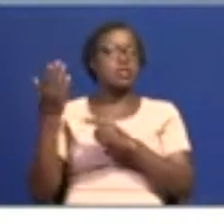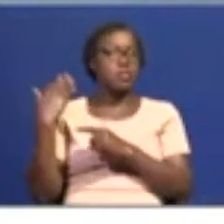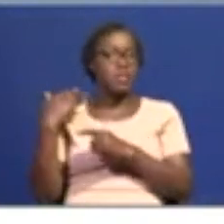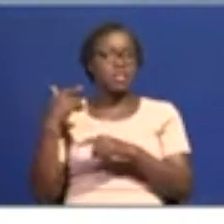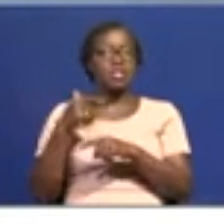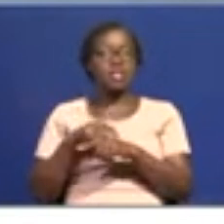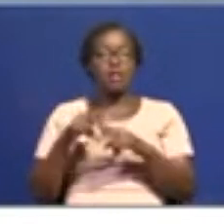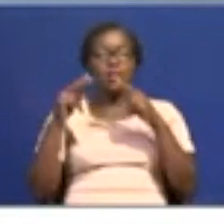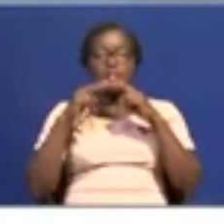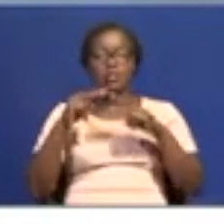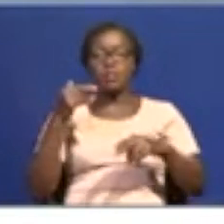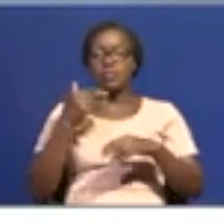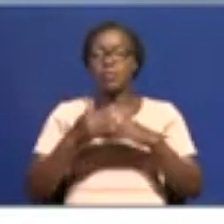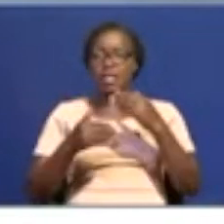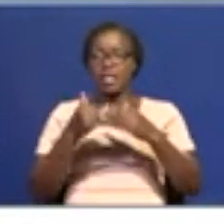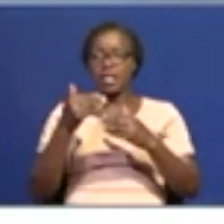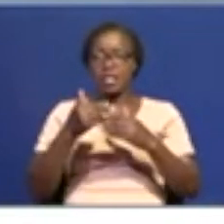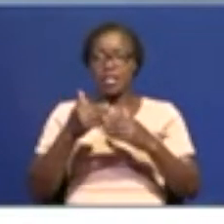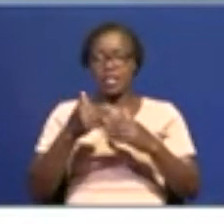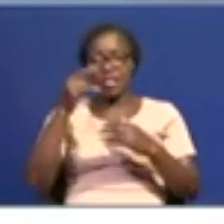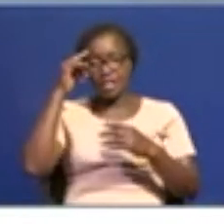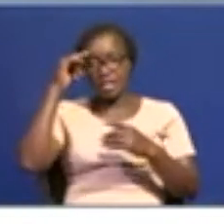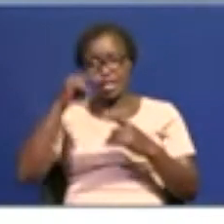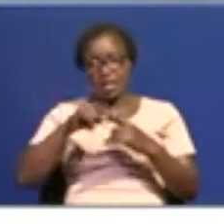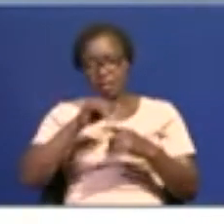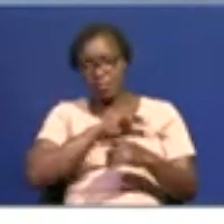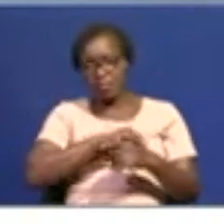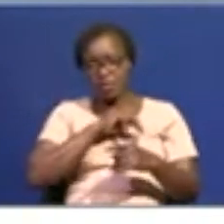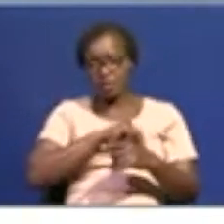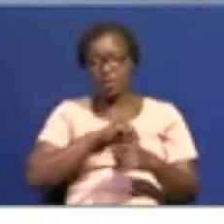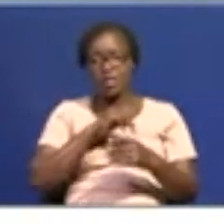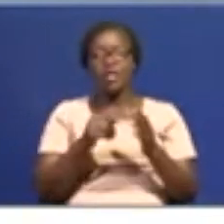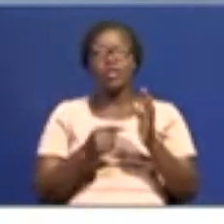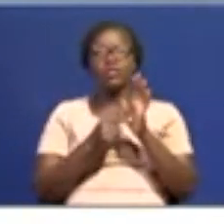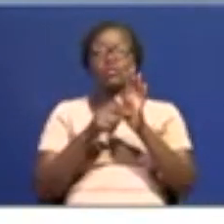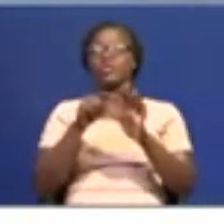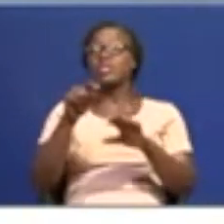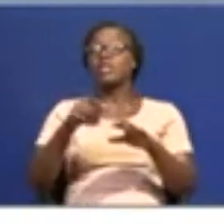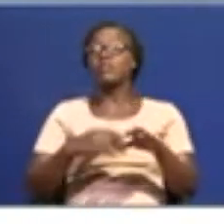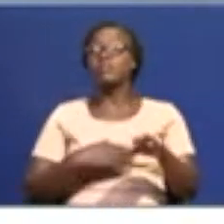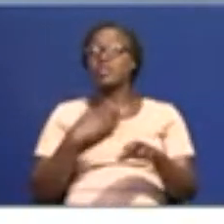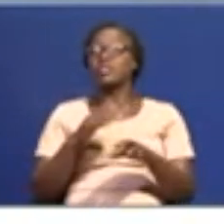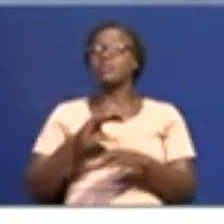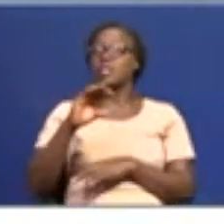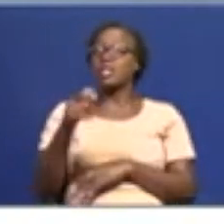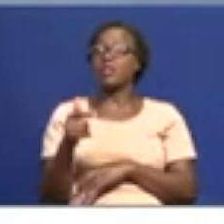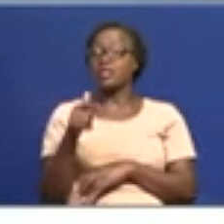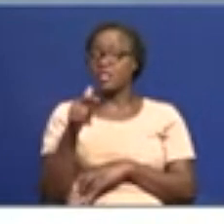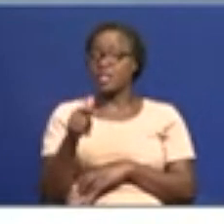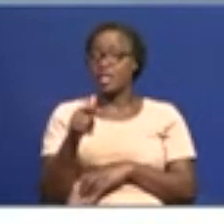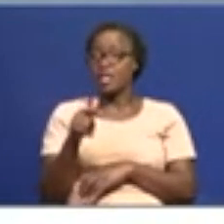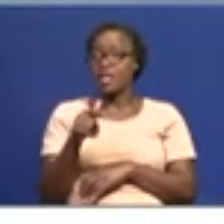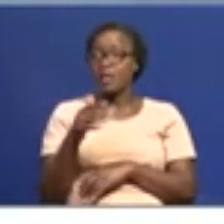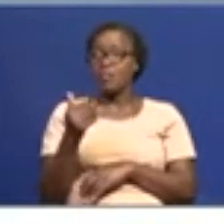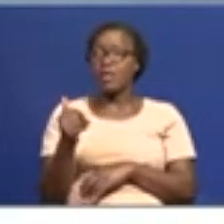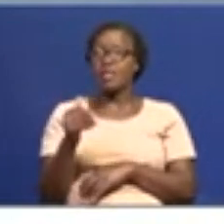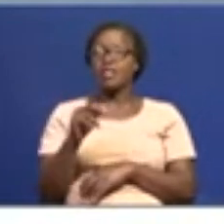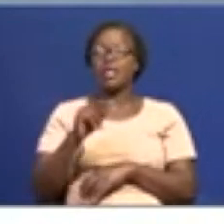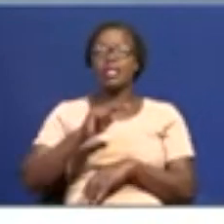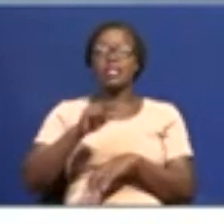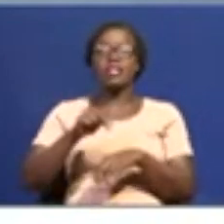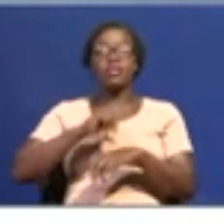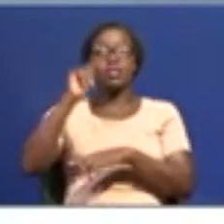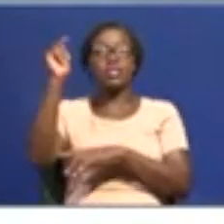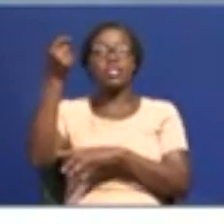a peace-building mission. Now, this was revealed during the visit to the county by the National Heroes Council